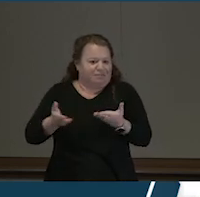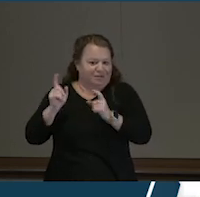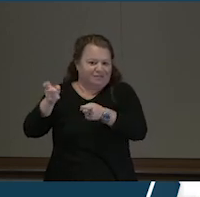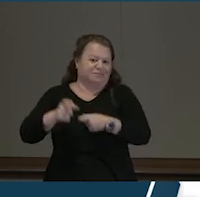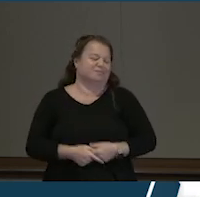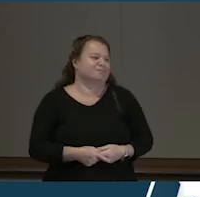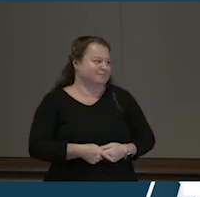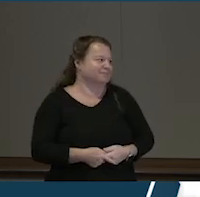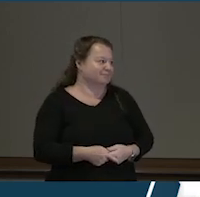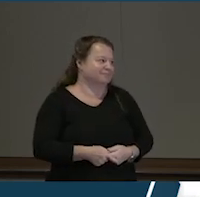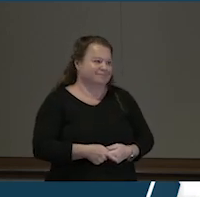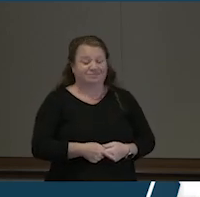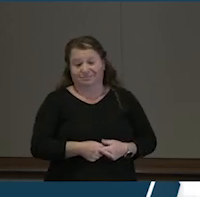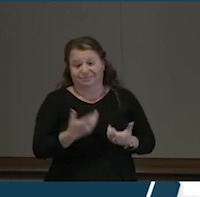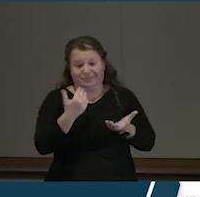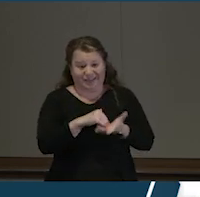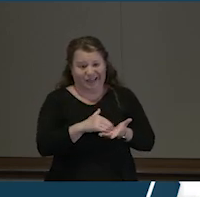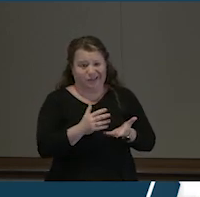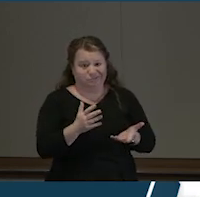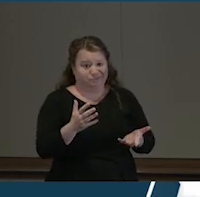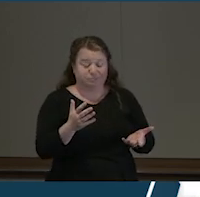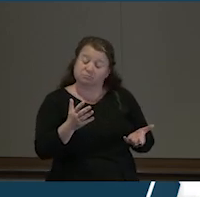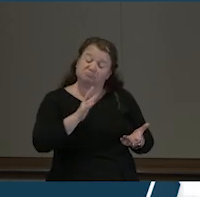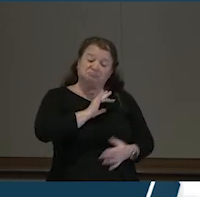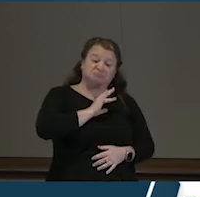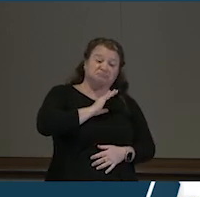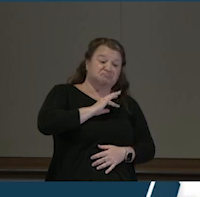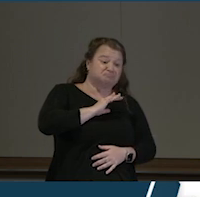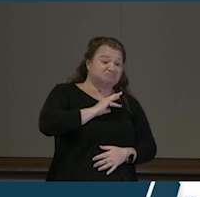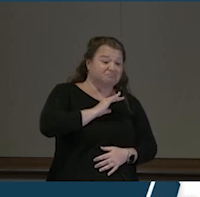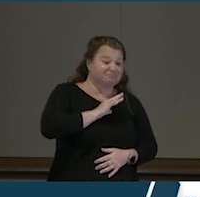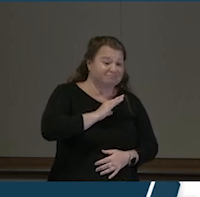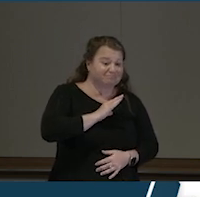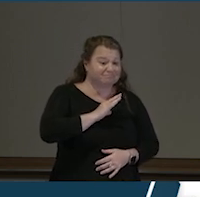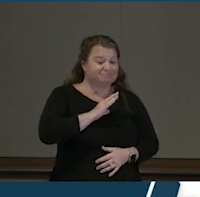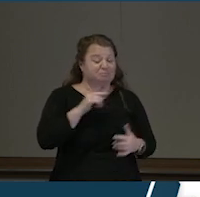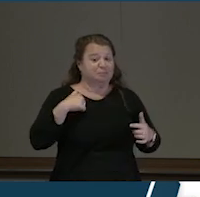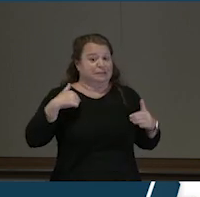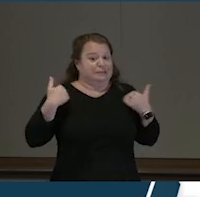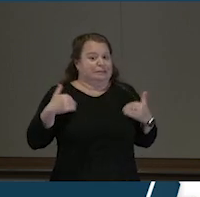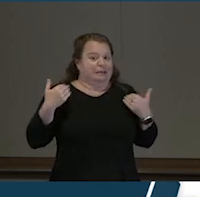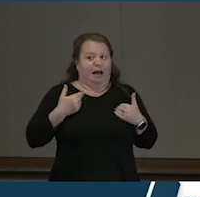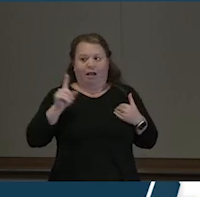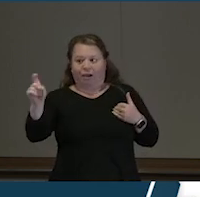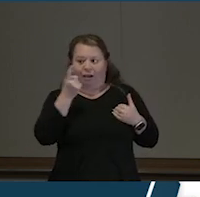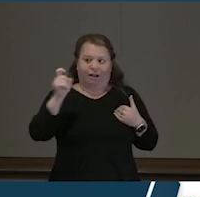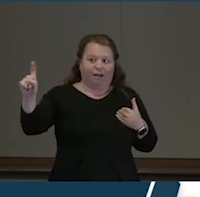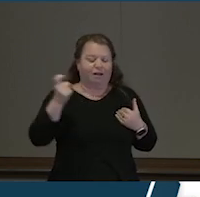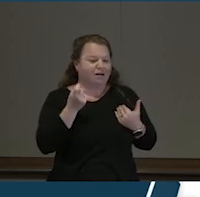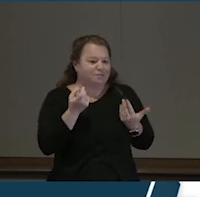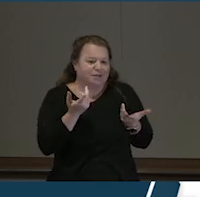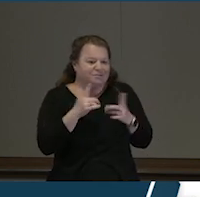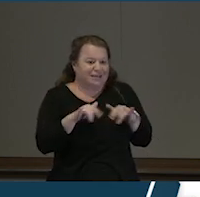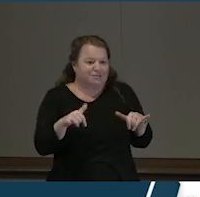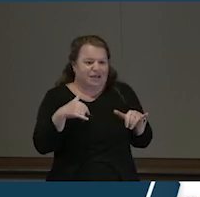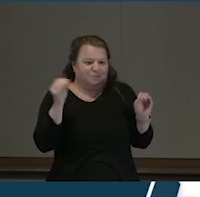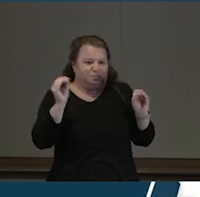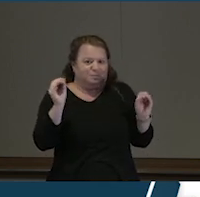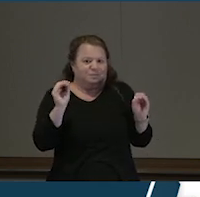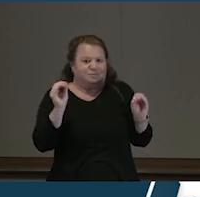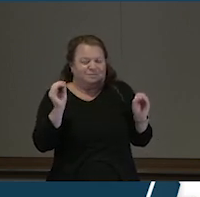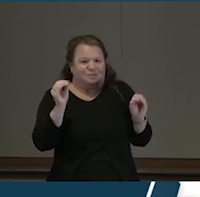And so that was, again, that was cool, being somebody fairly young and doing that, but at the same time, I had no idea how